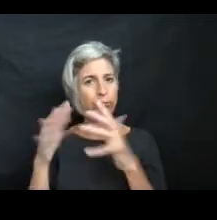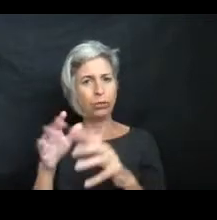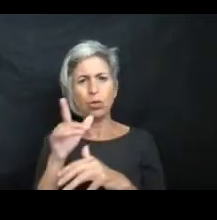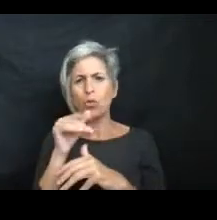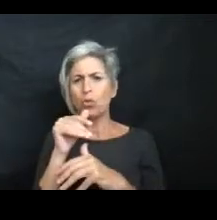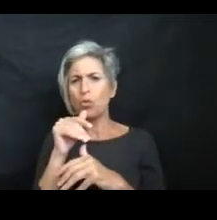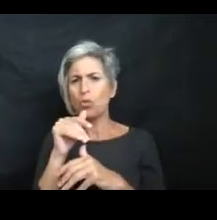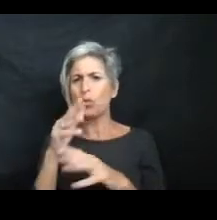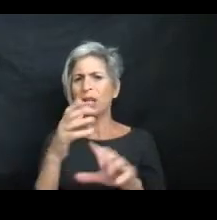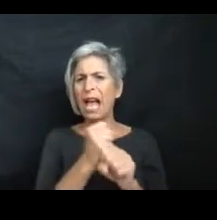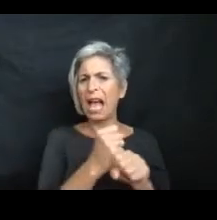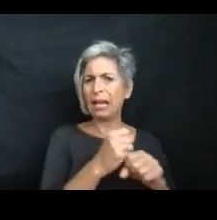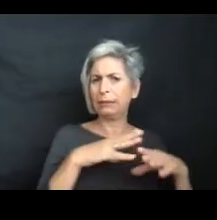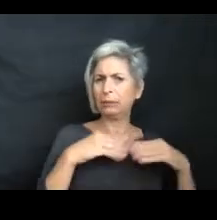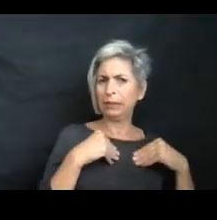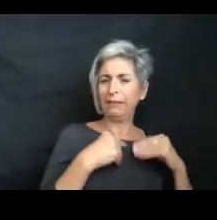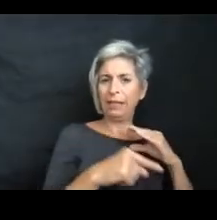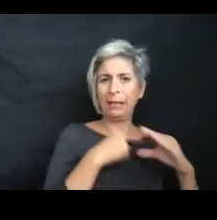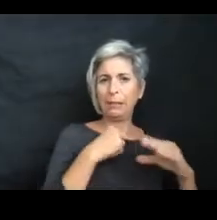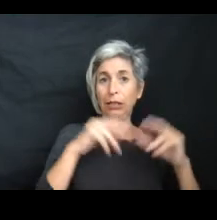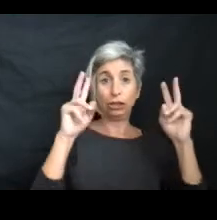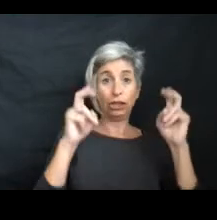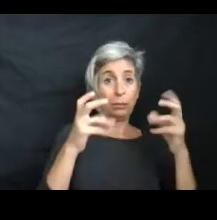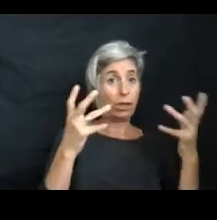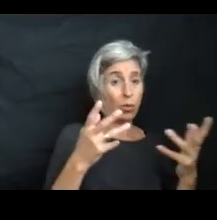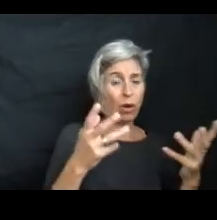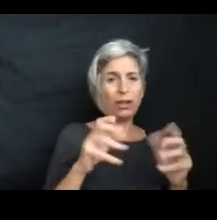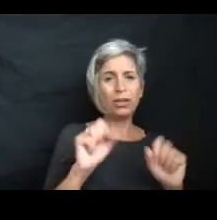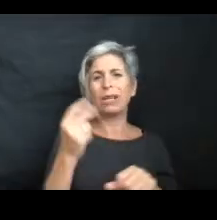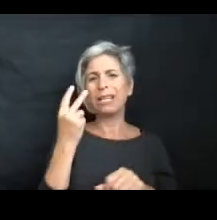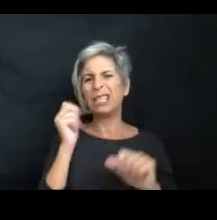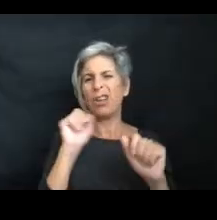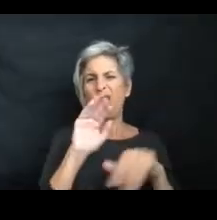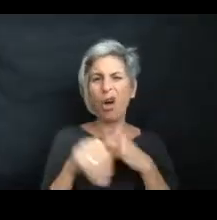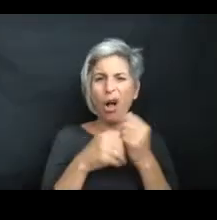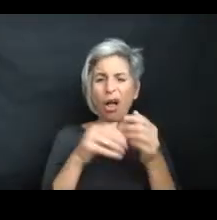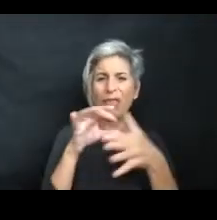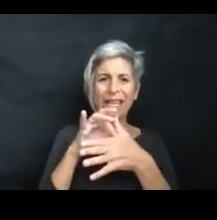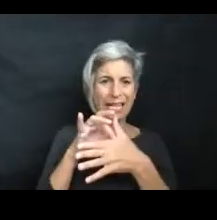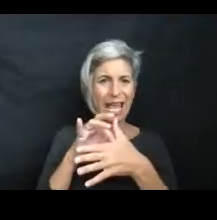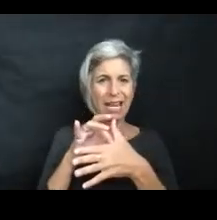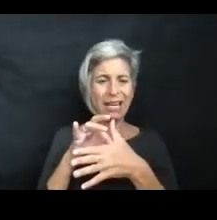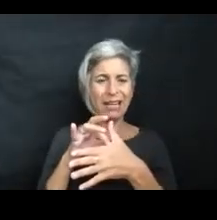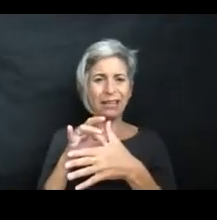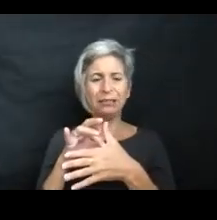to, what the subject was, and you can see all the content. You don't